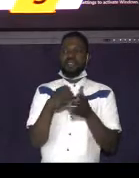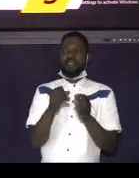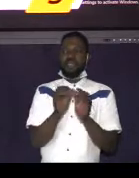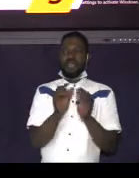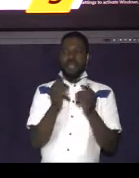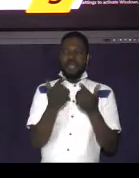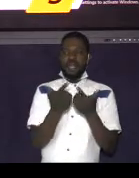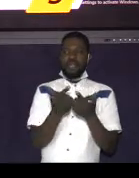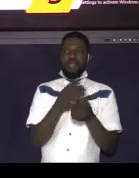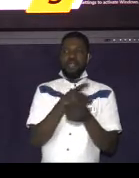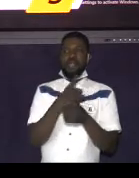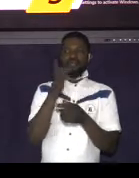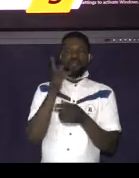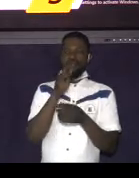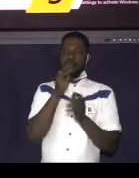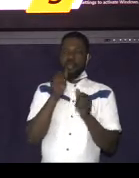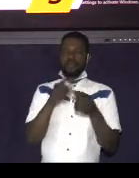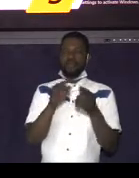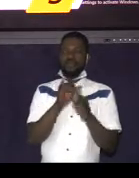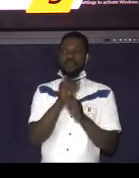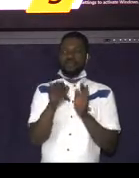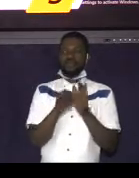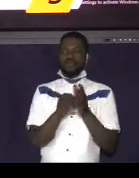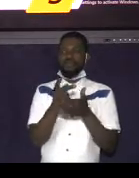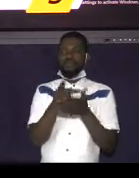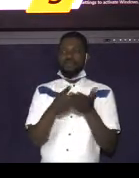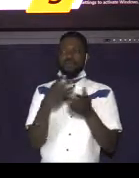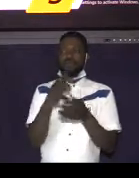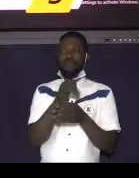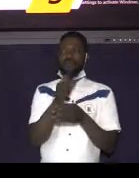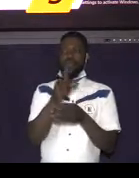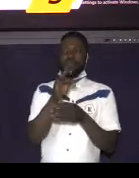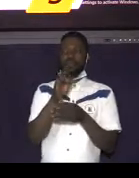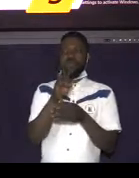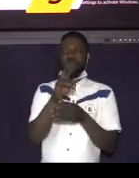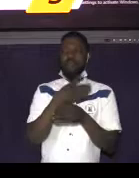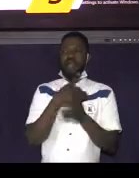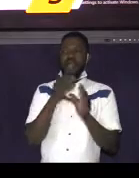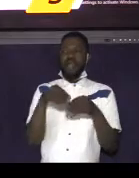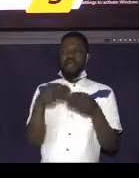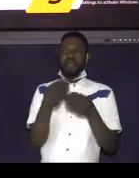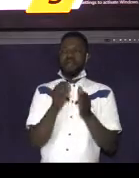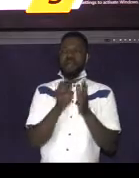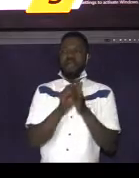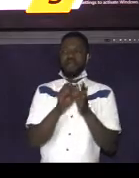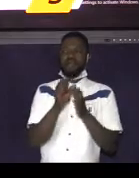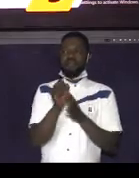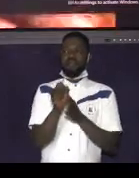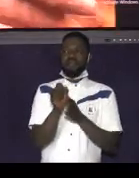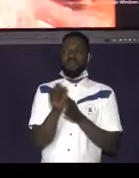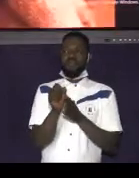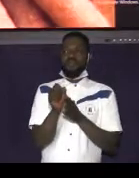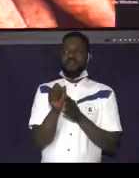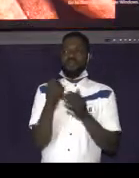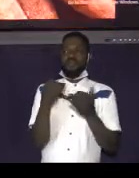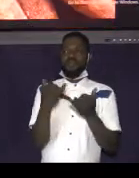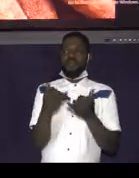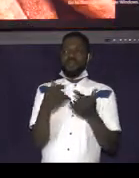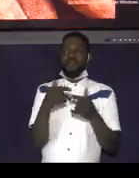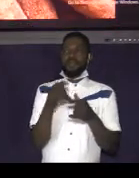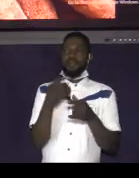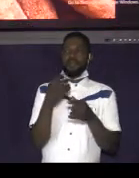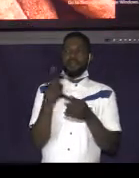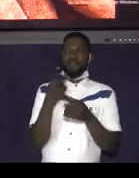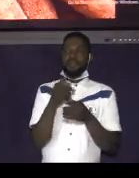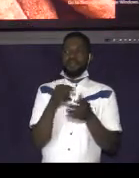and you should be able to identify parts of a lever and give examples. Now let's look at